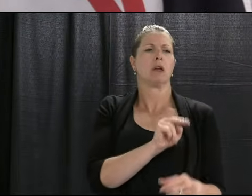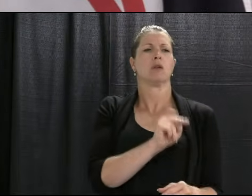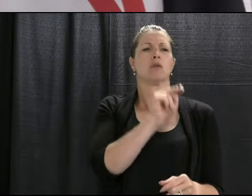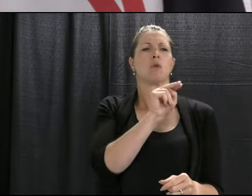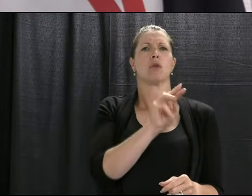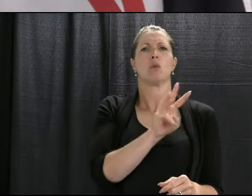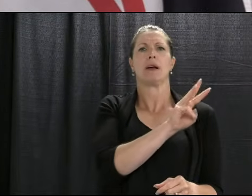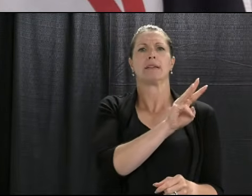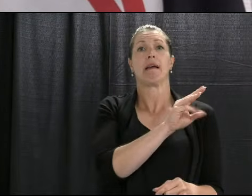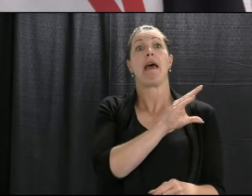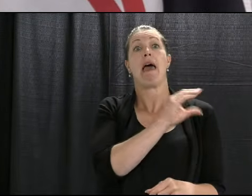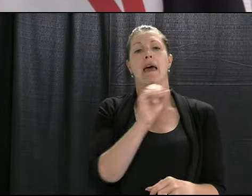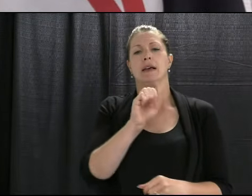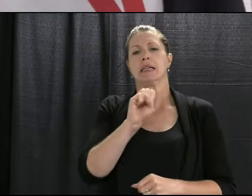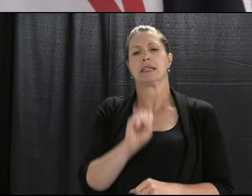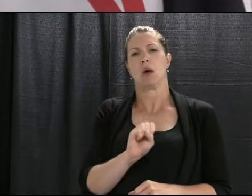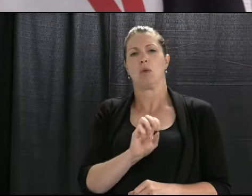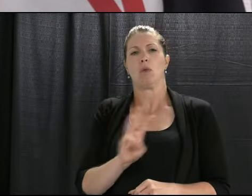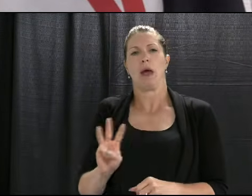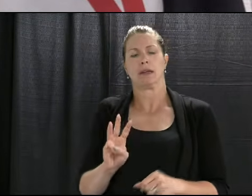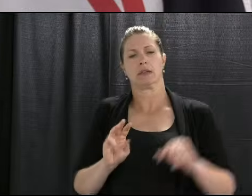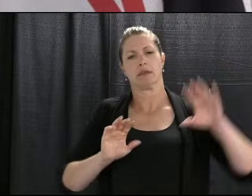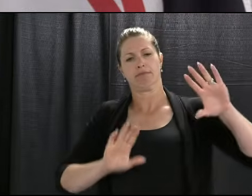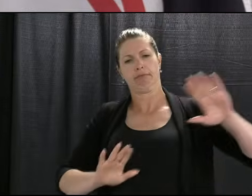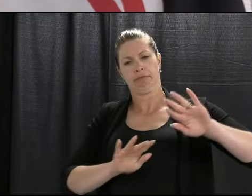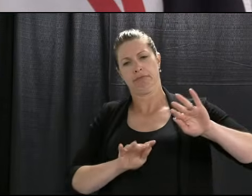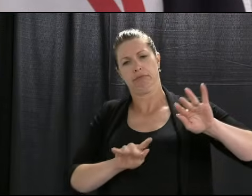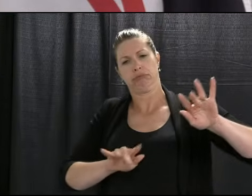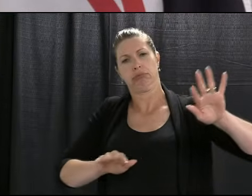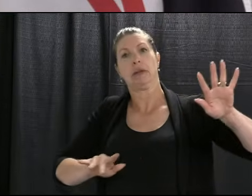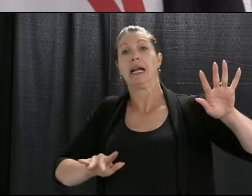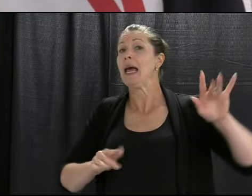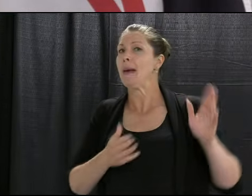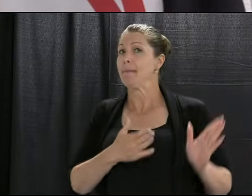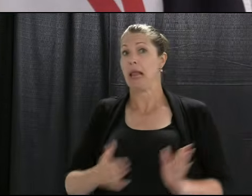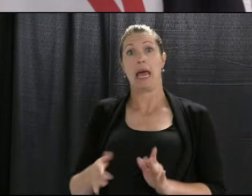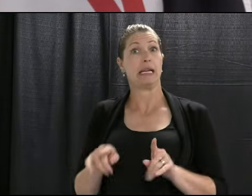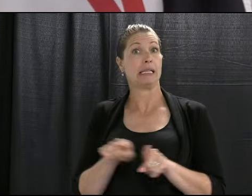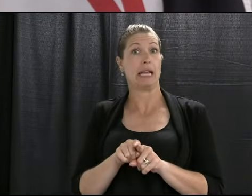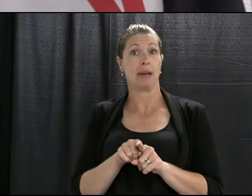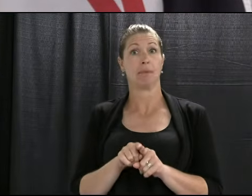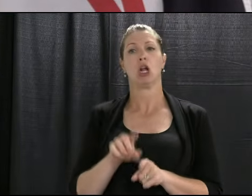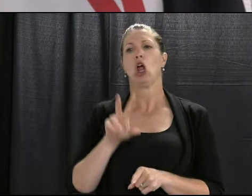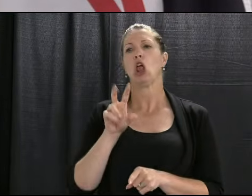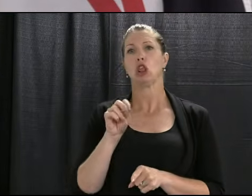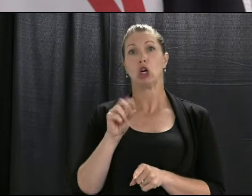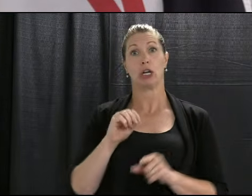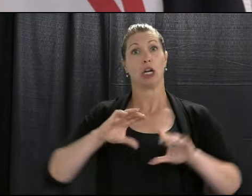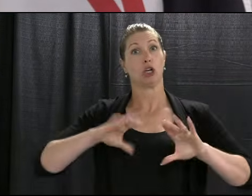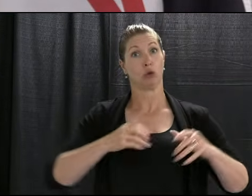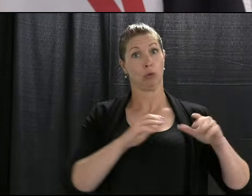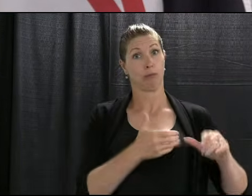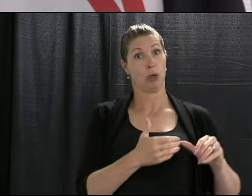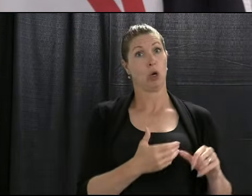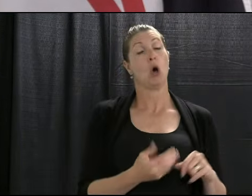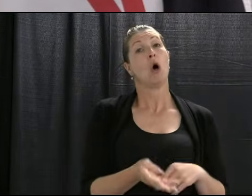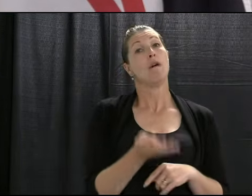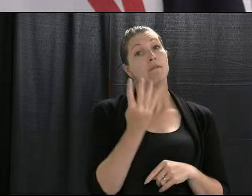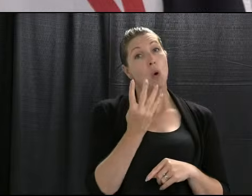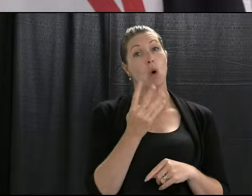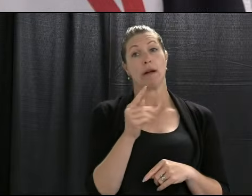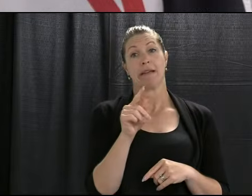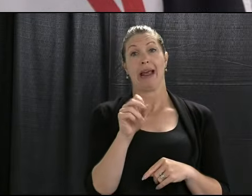northwest and southwest corners. And the plan for today does remain the same. There will be 30 ground crew, 4 of our tankers will be there, as well as